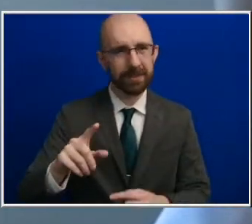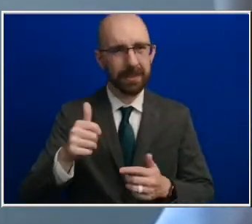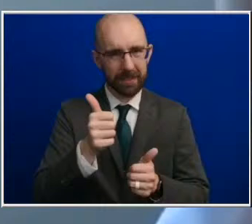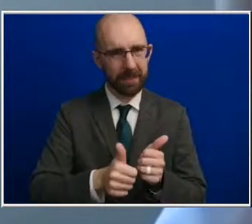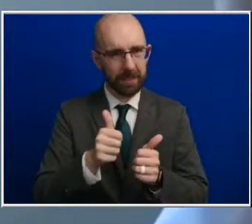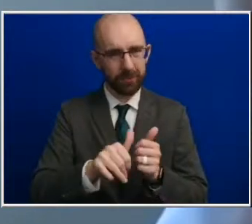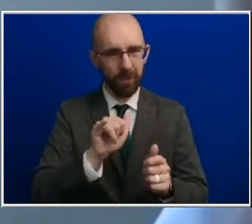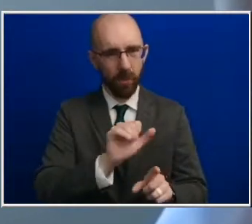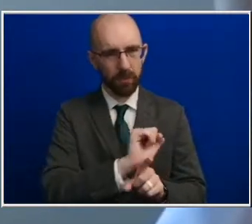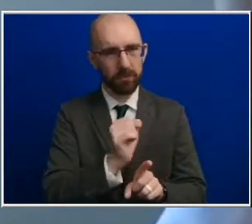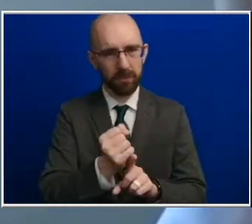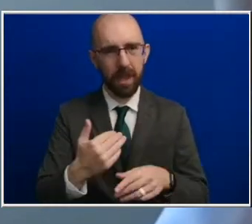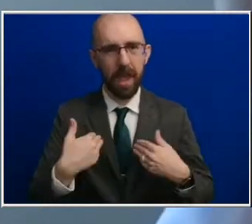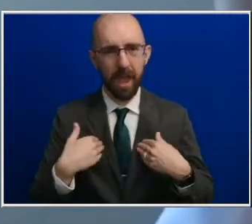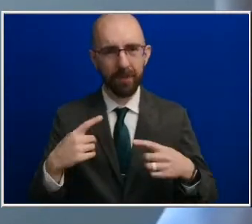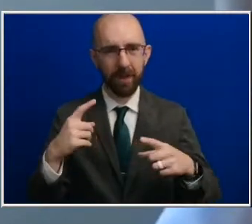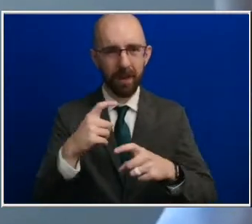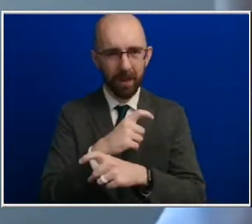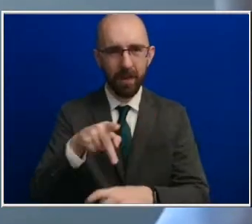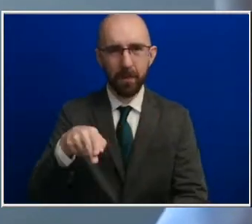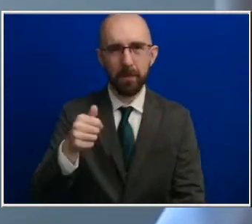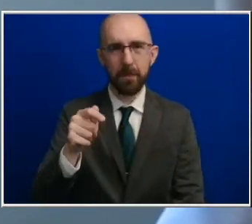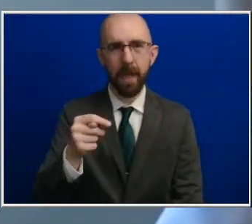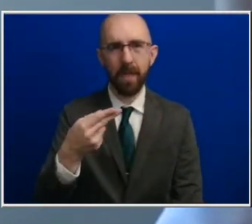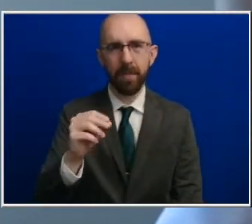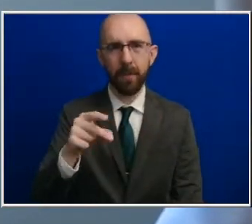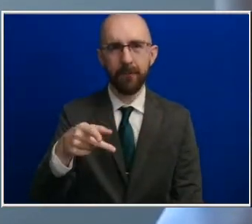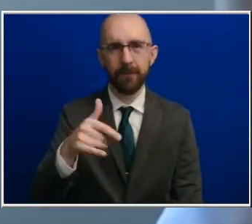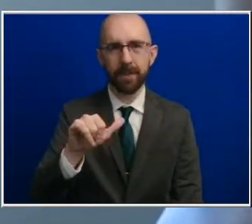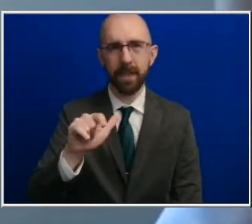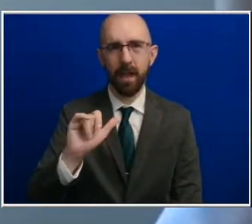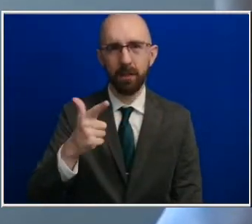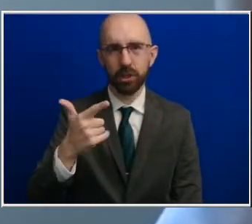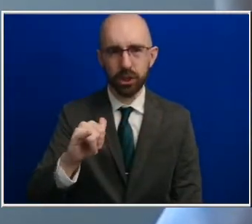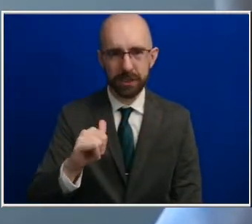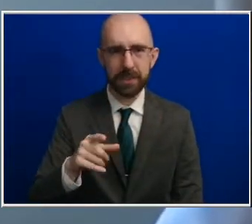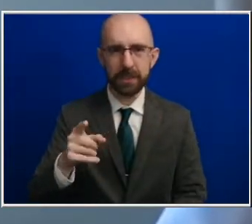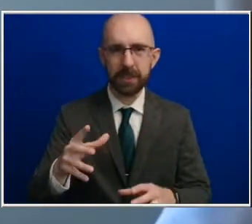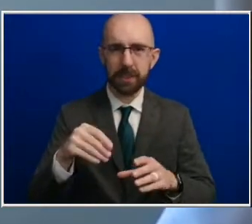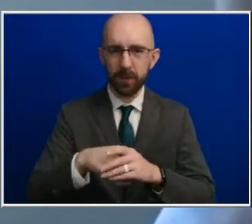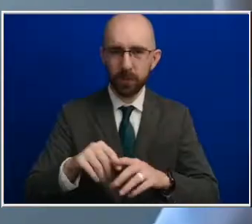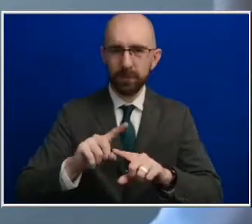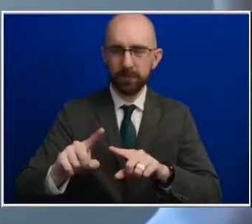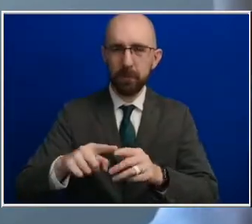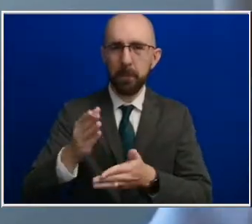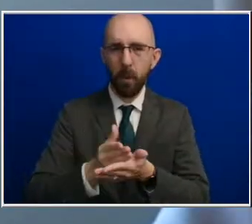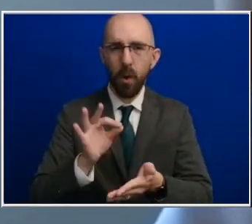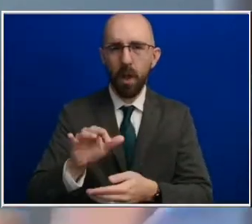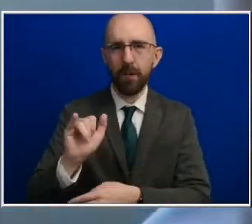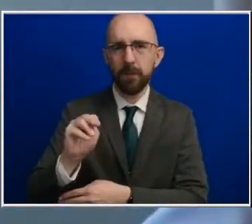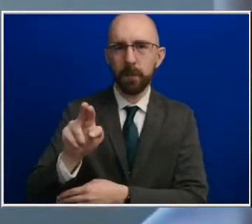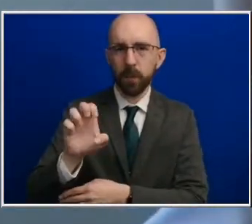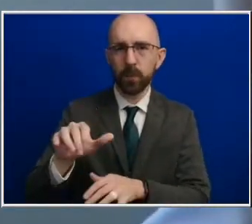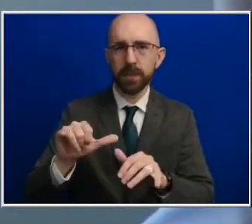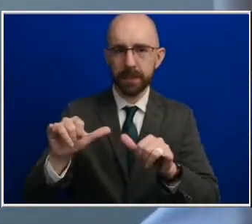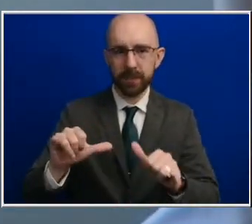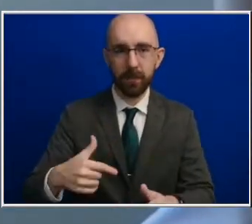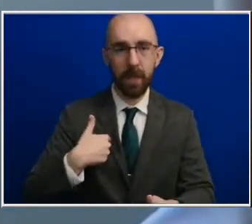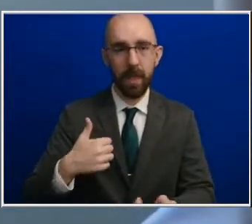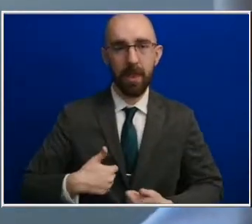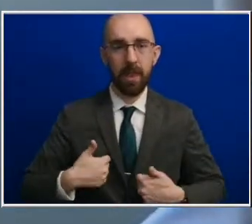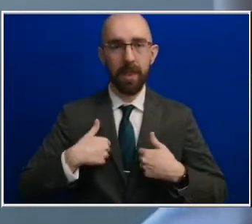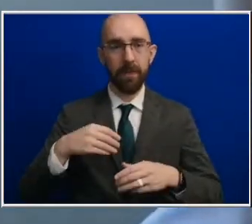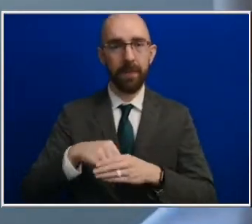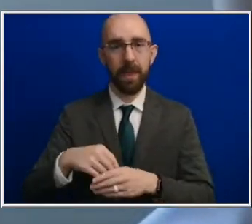complex pathophysiology involving multiple facets of the immune system. And you know, I lived in Hollywood